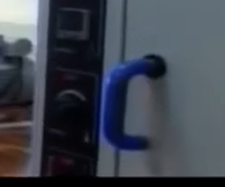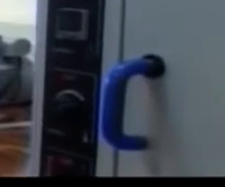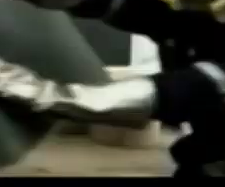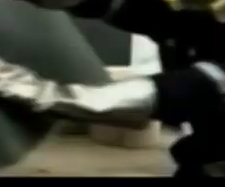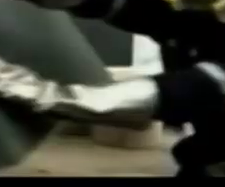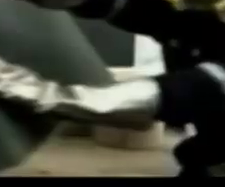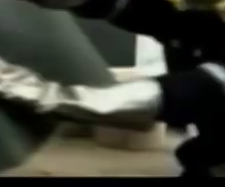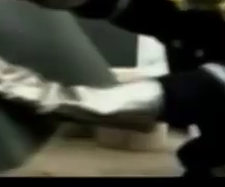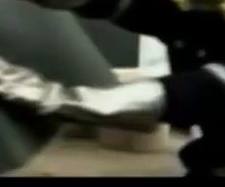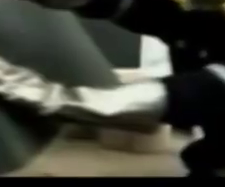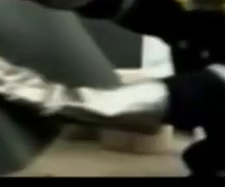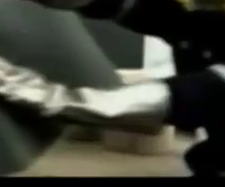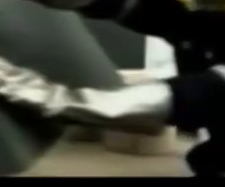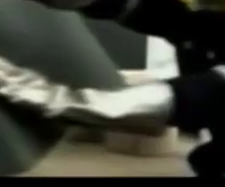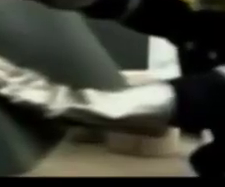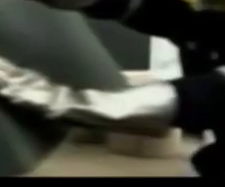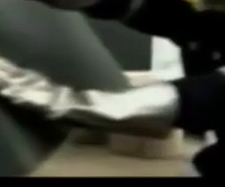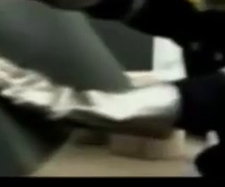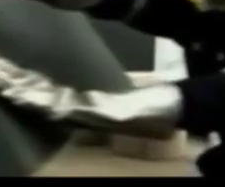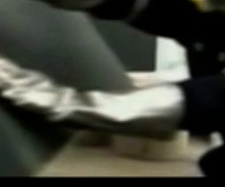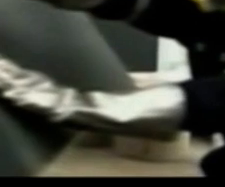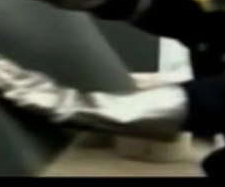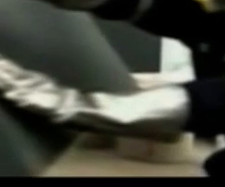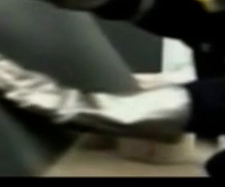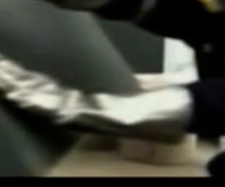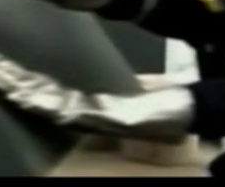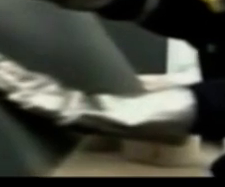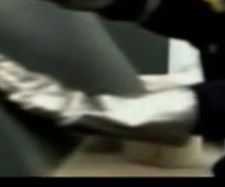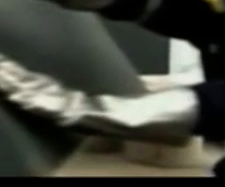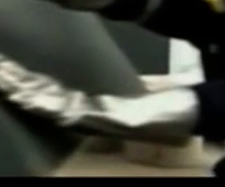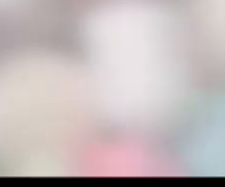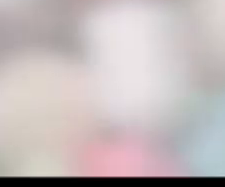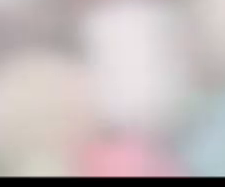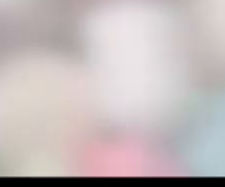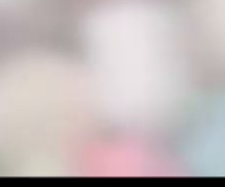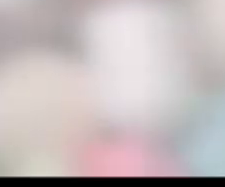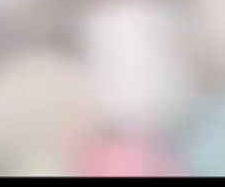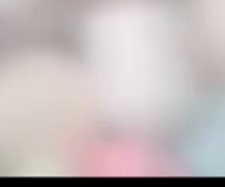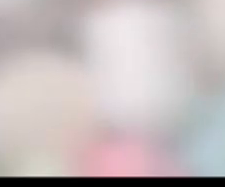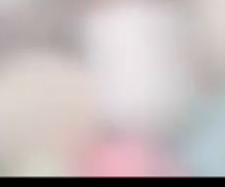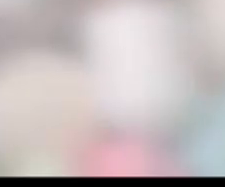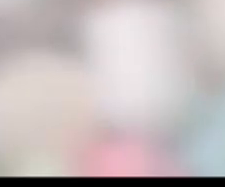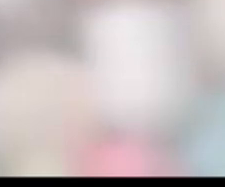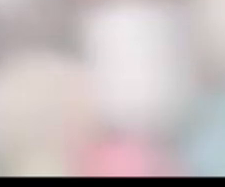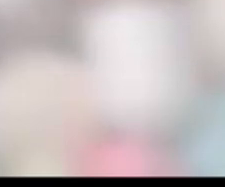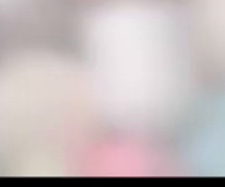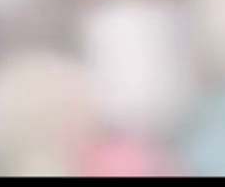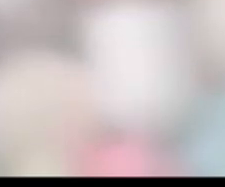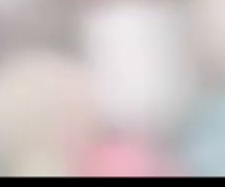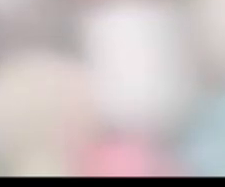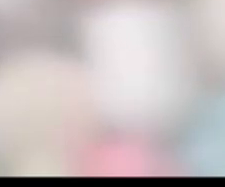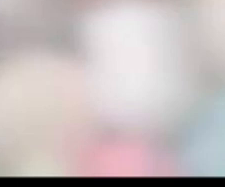ensures correct disposal of unwanted medicines and allied substances to avoid their reuse. This message is brought to you by the Zambia